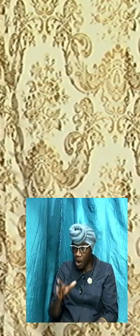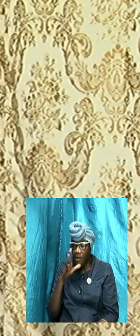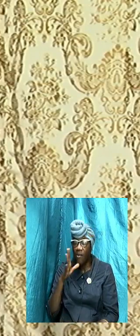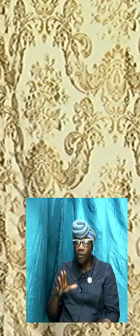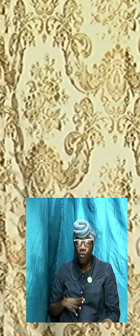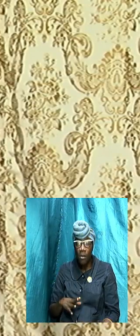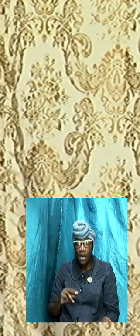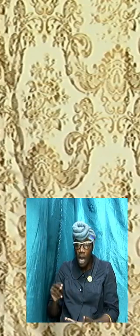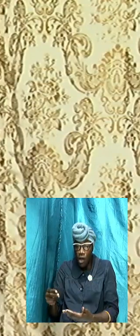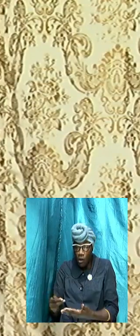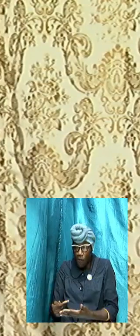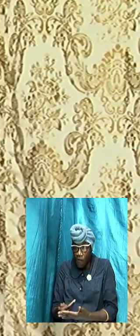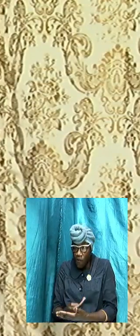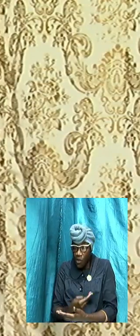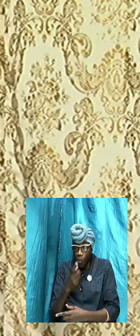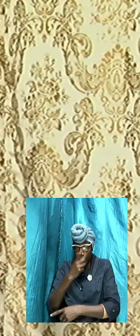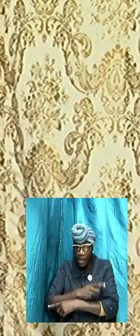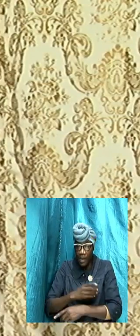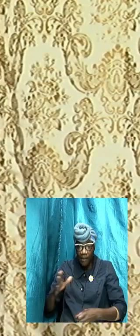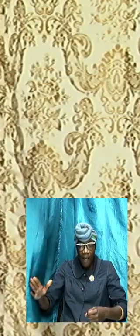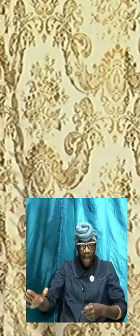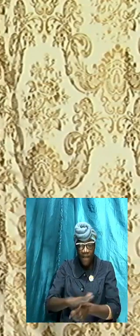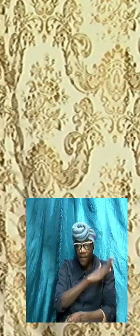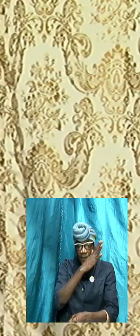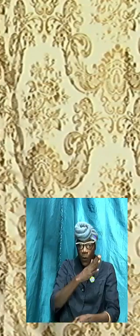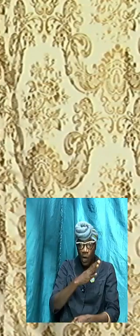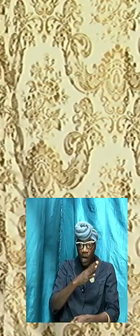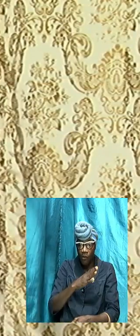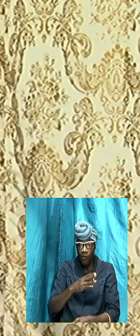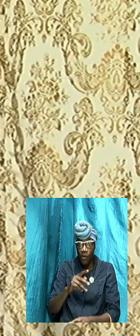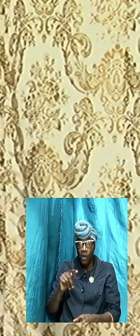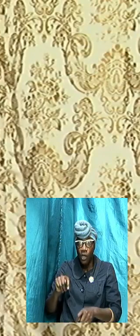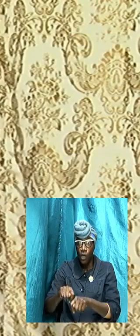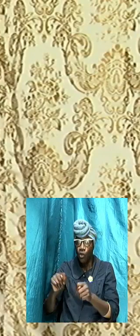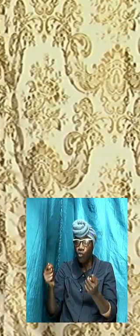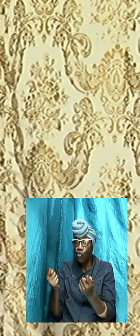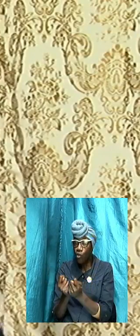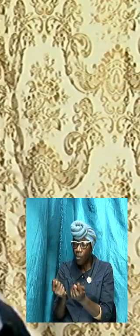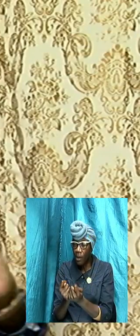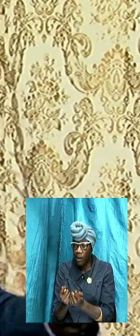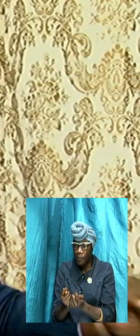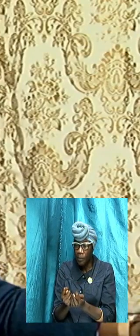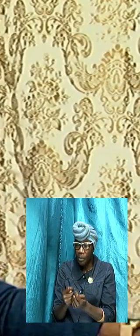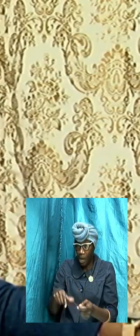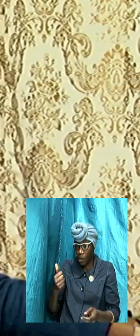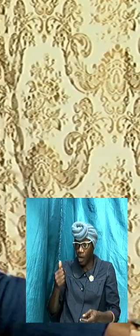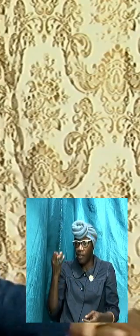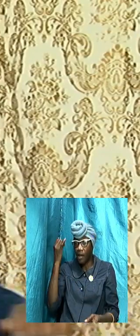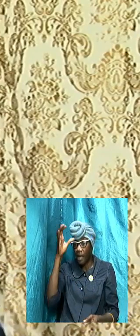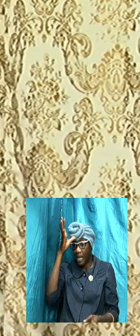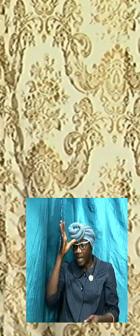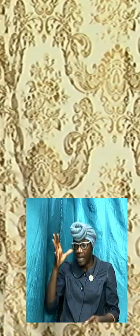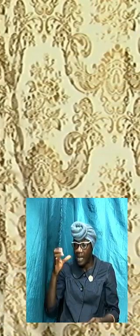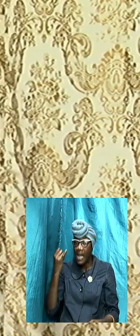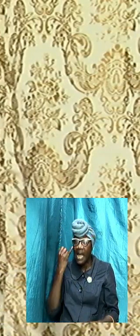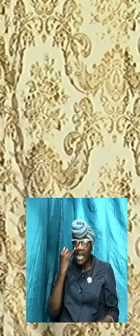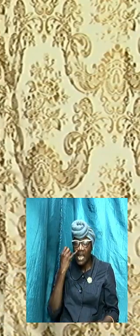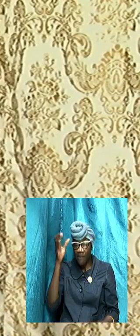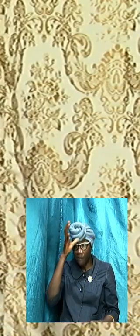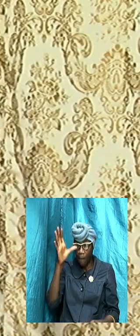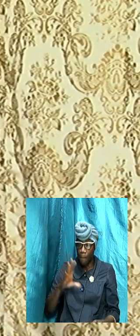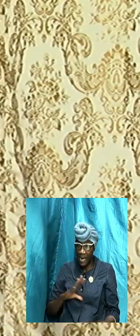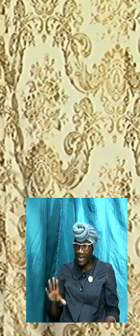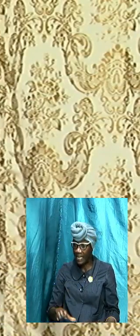full of trouble. He asked the question, if a man dies, shall he live again? And he said, all the days of my appointed time will I